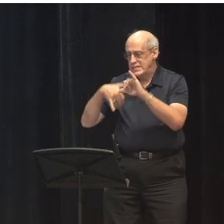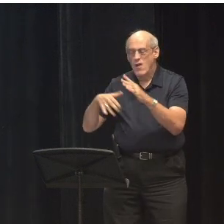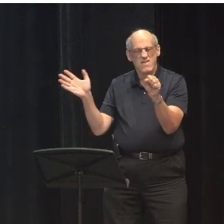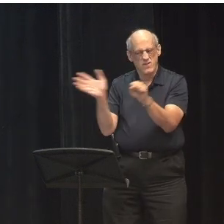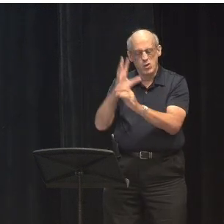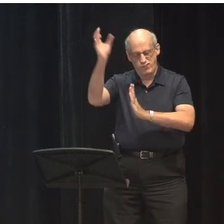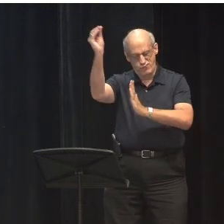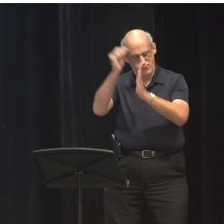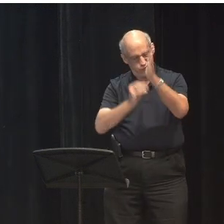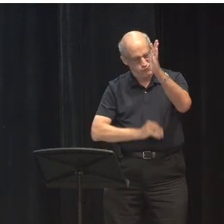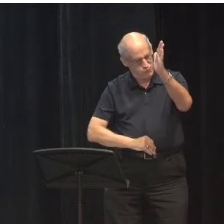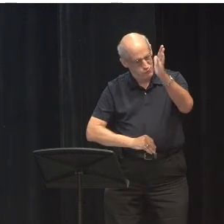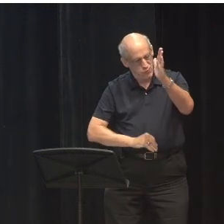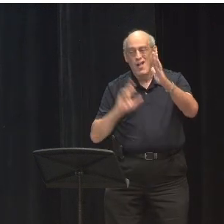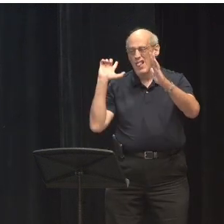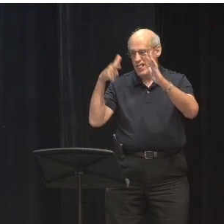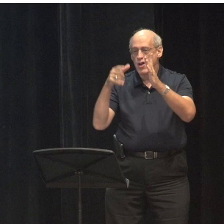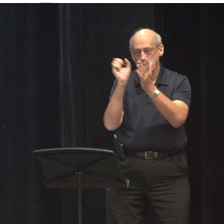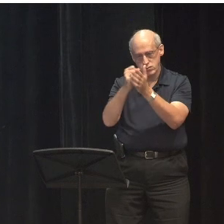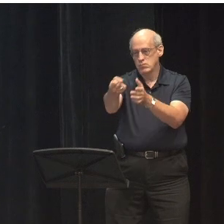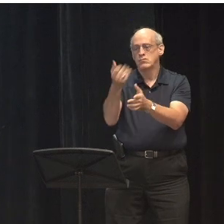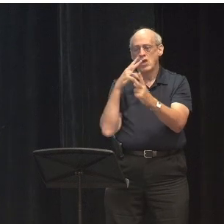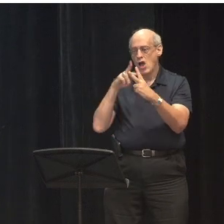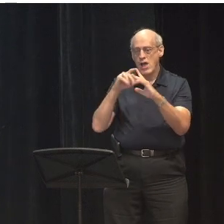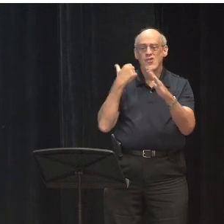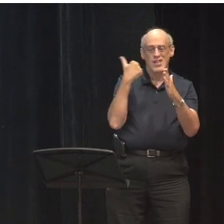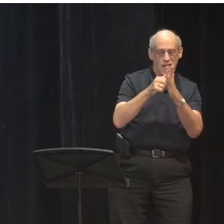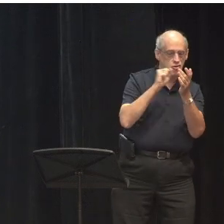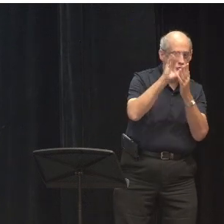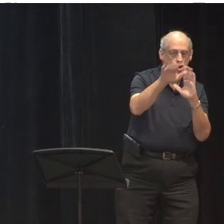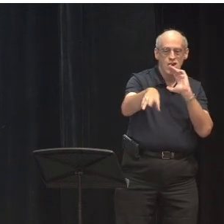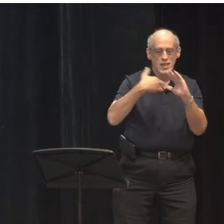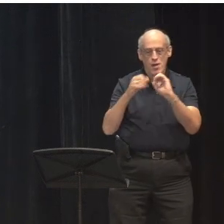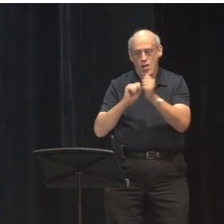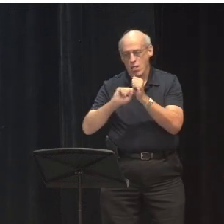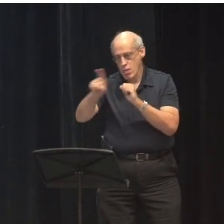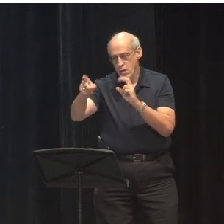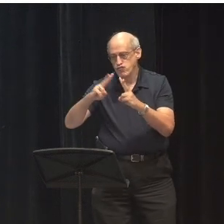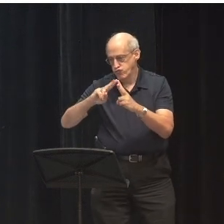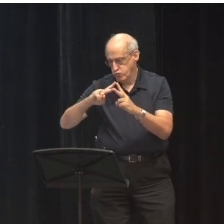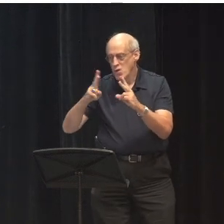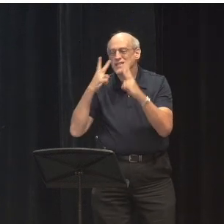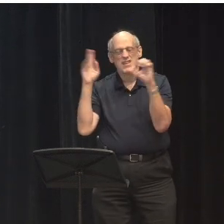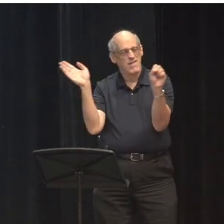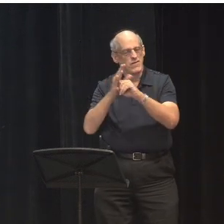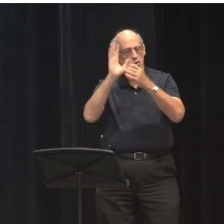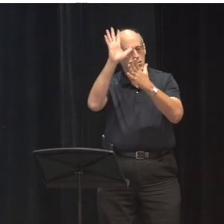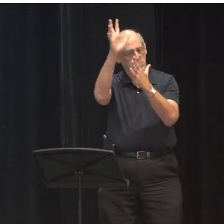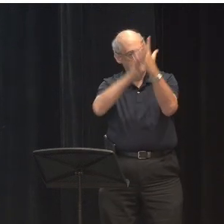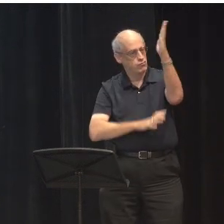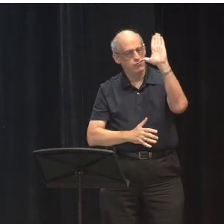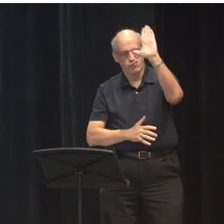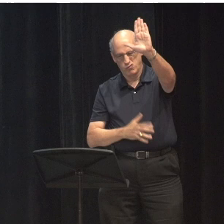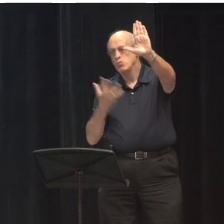full comment after tonight's hearing via email or mail to make sure that the fullness of it and everything you